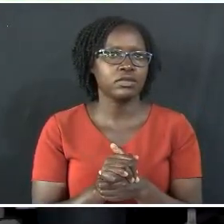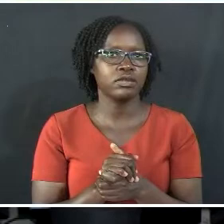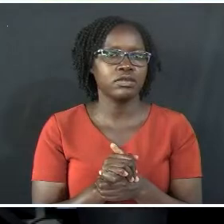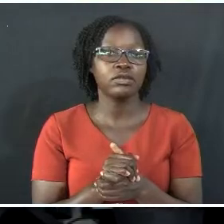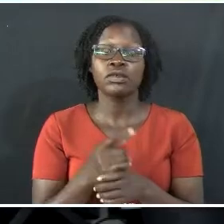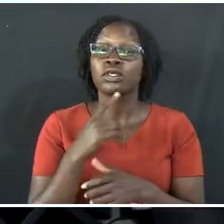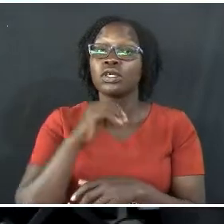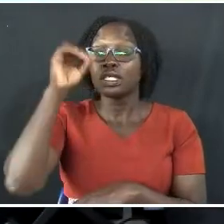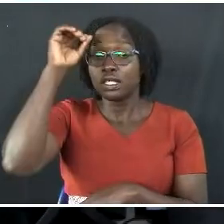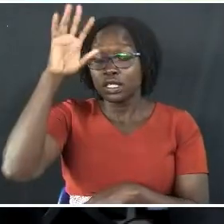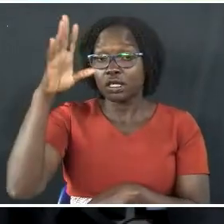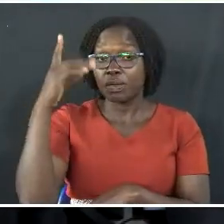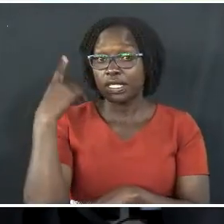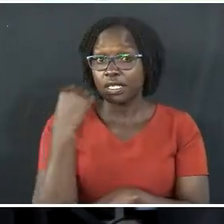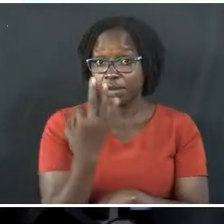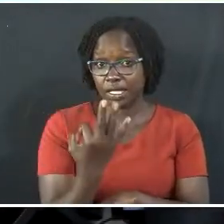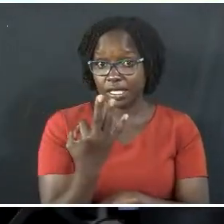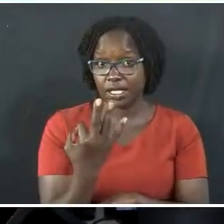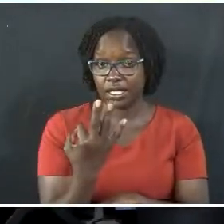So the surprise number three